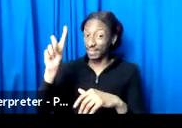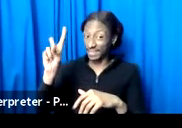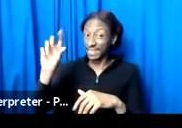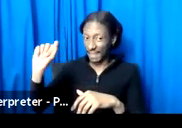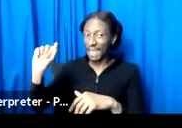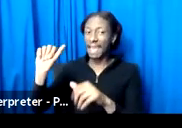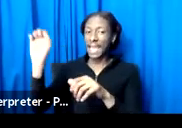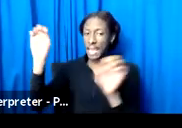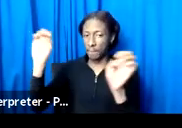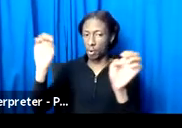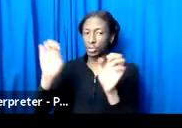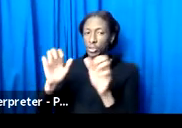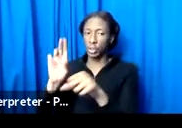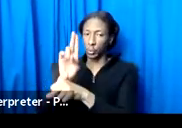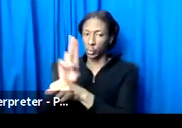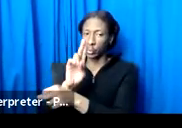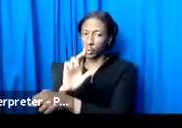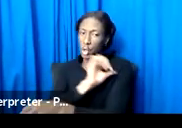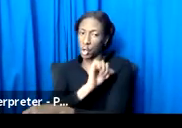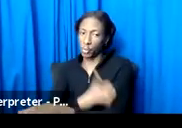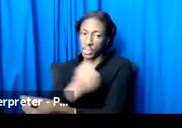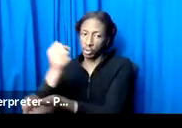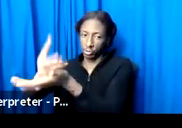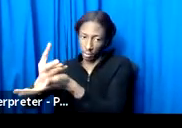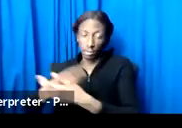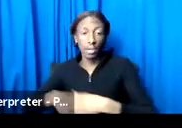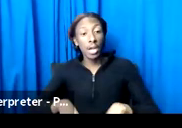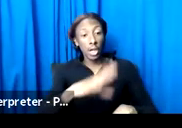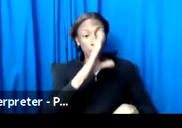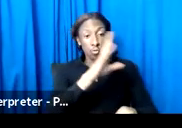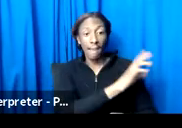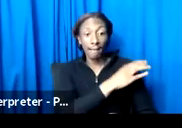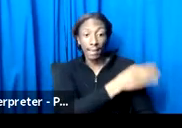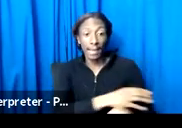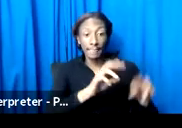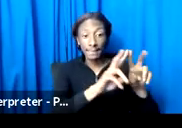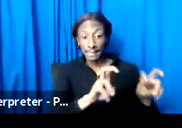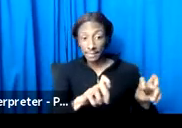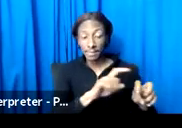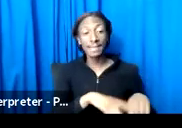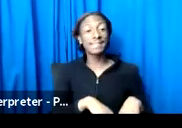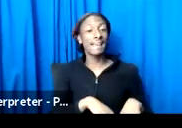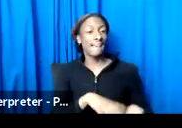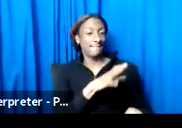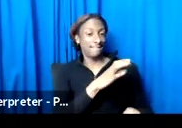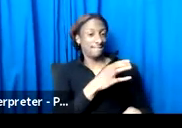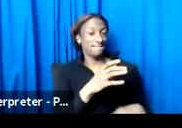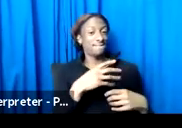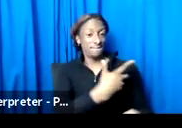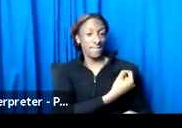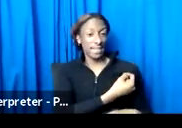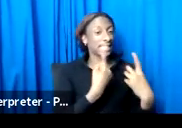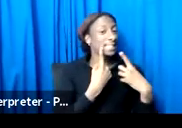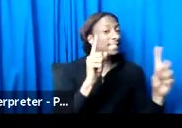use authorization. In the direct clinical assessment, vaccine efficacy was 100%